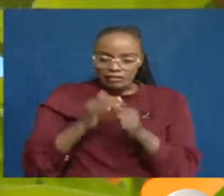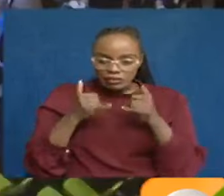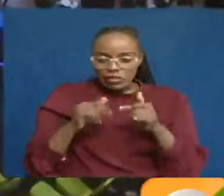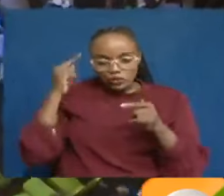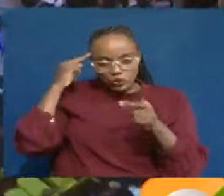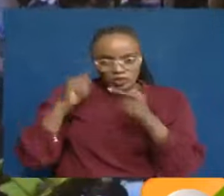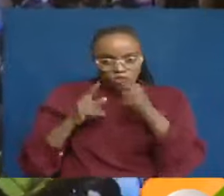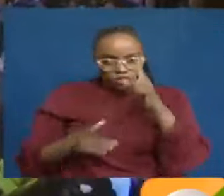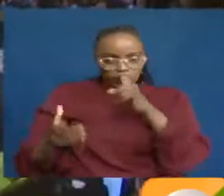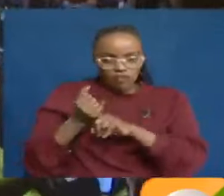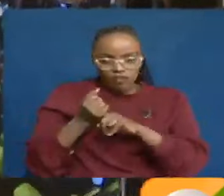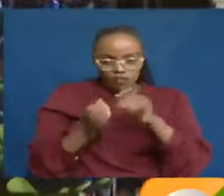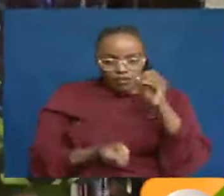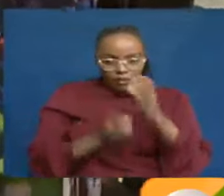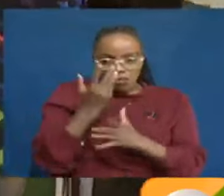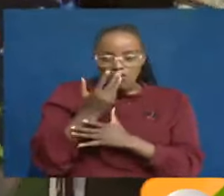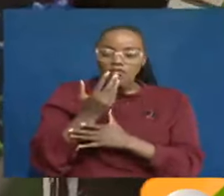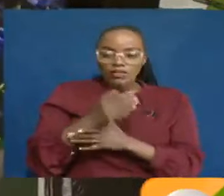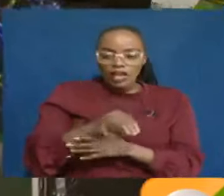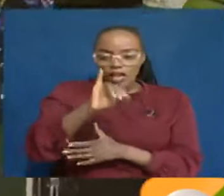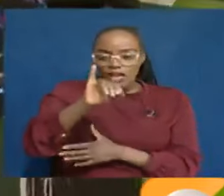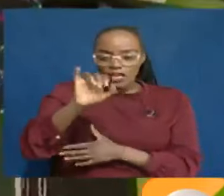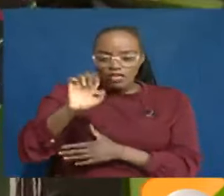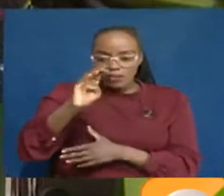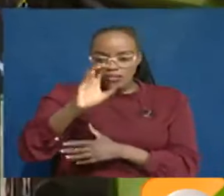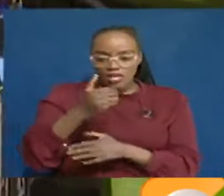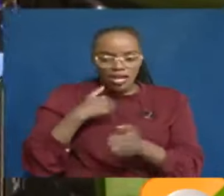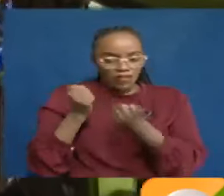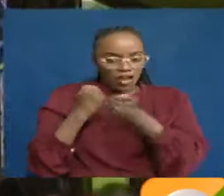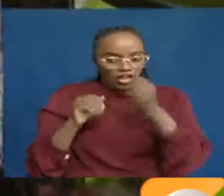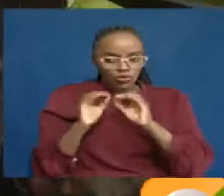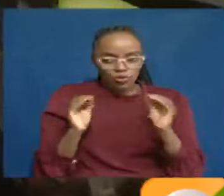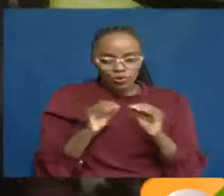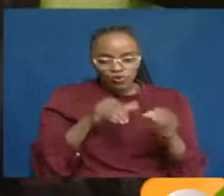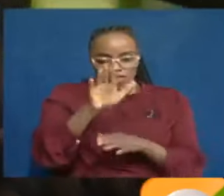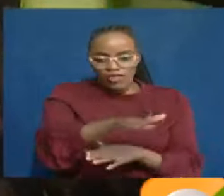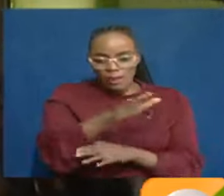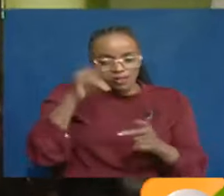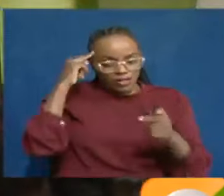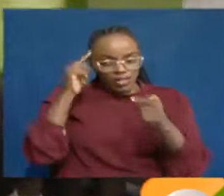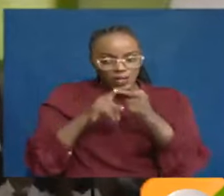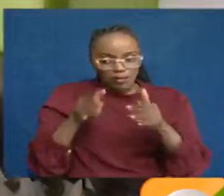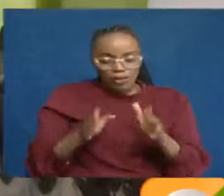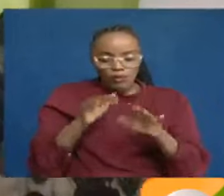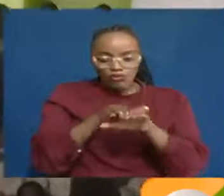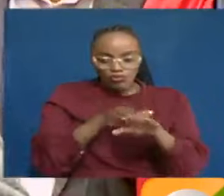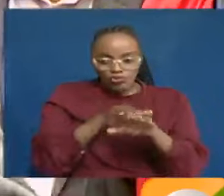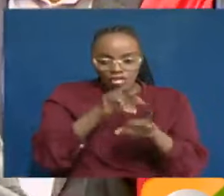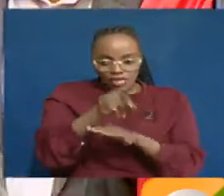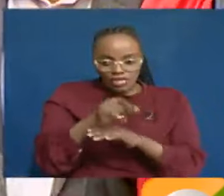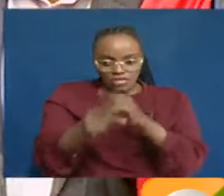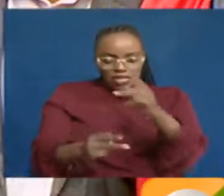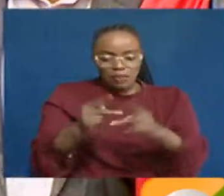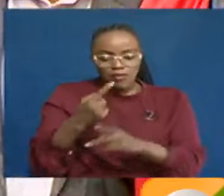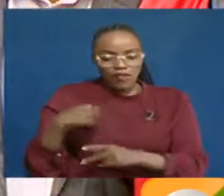the realization of a properly formed electoral body. There has been no movement in Parliament deliberately to delay this process. So